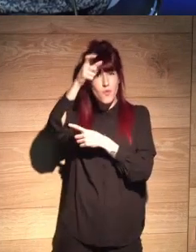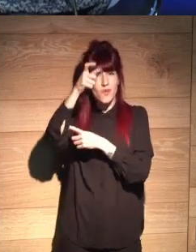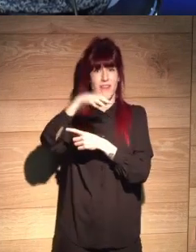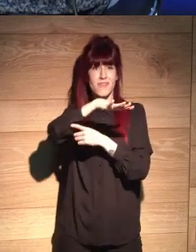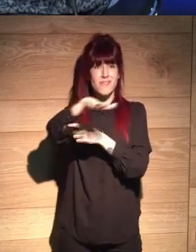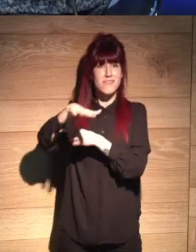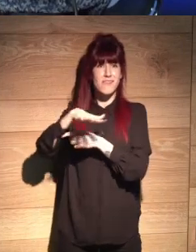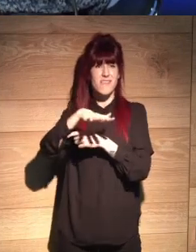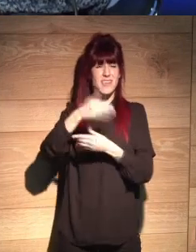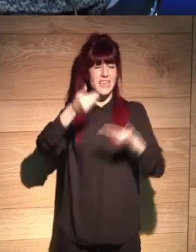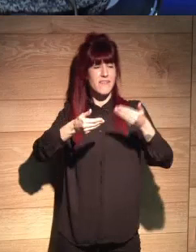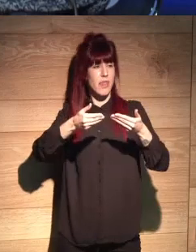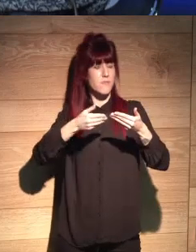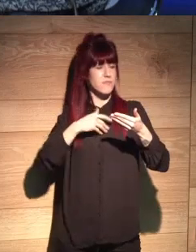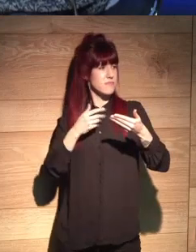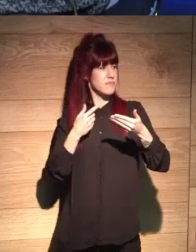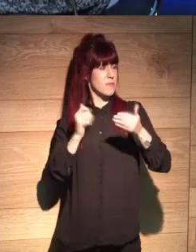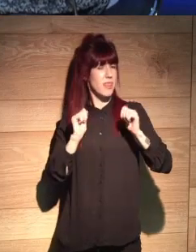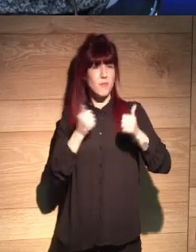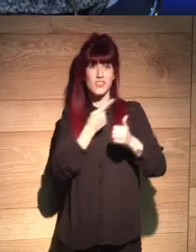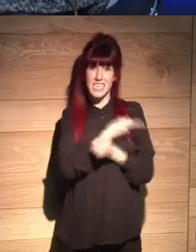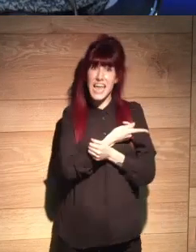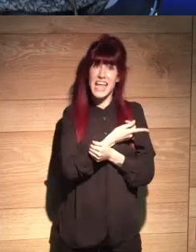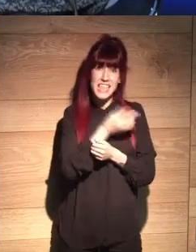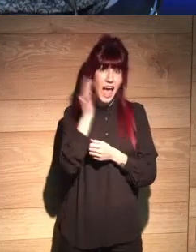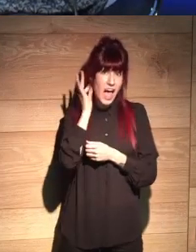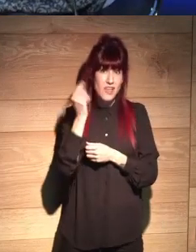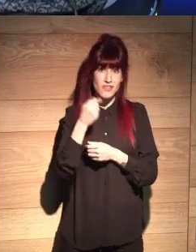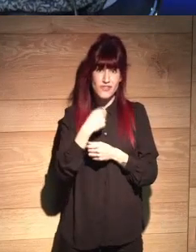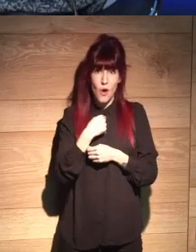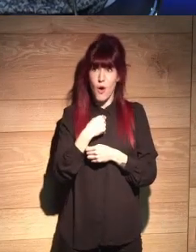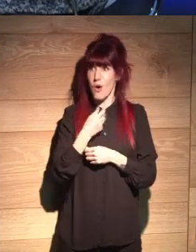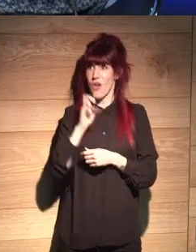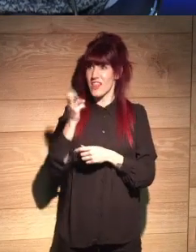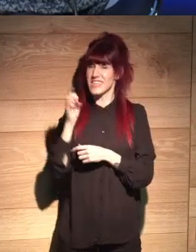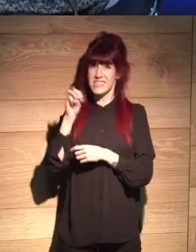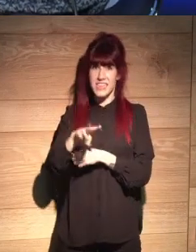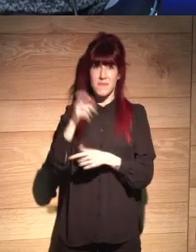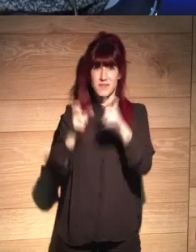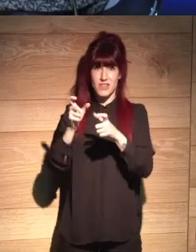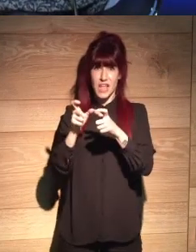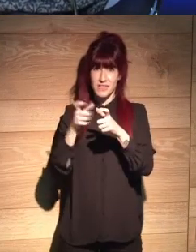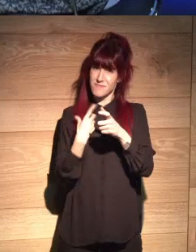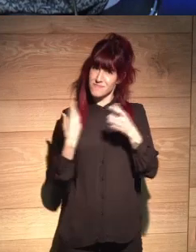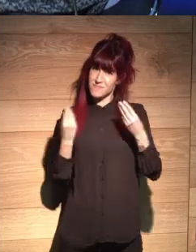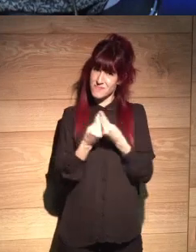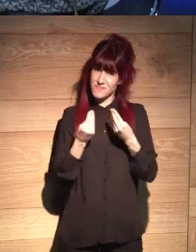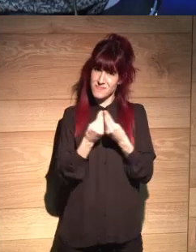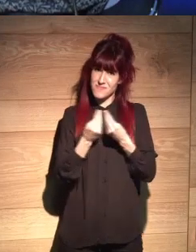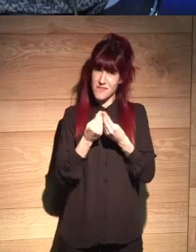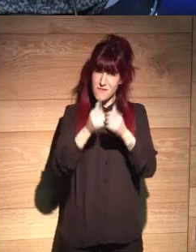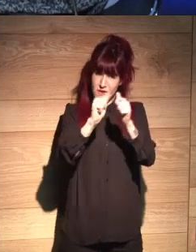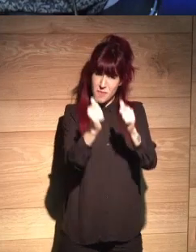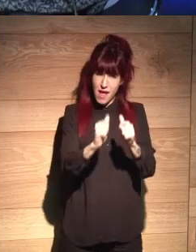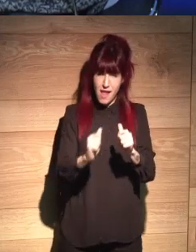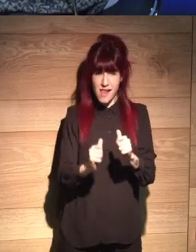sector and in the rural world is balanced. So the two of us and 13 other people